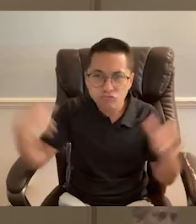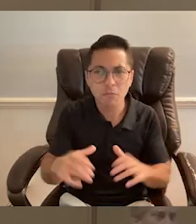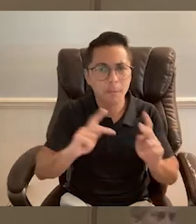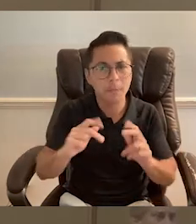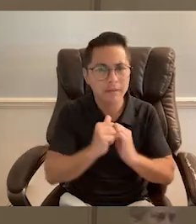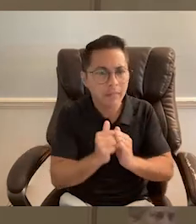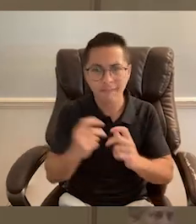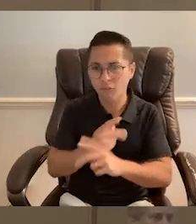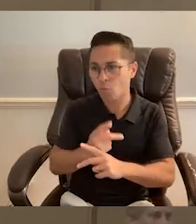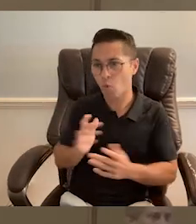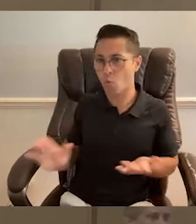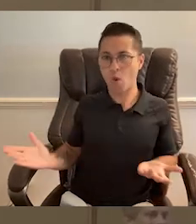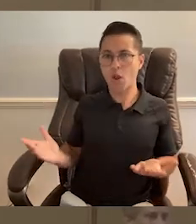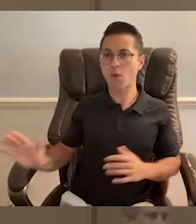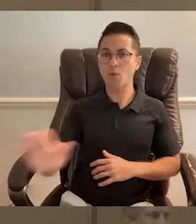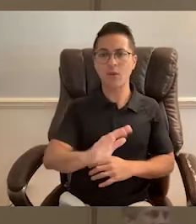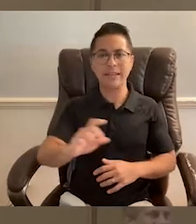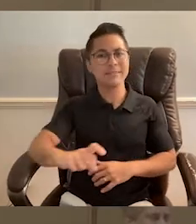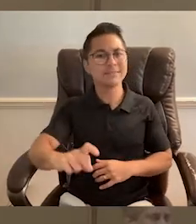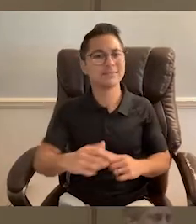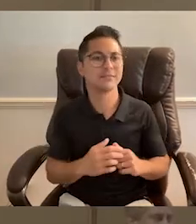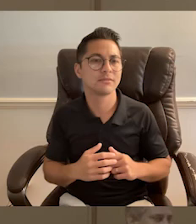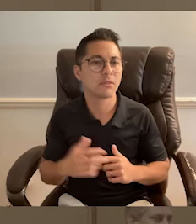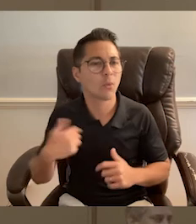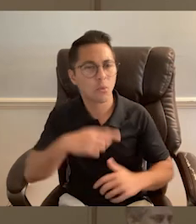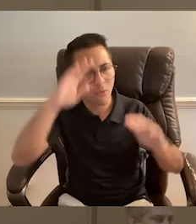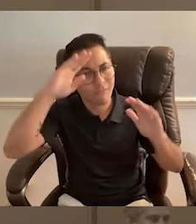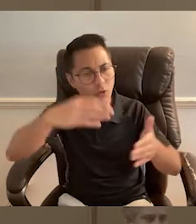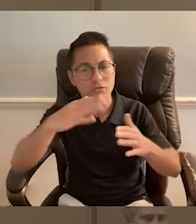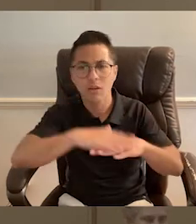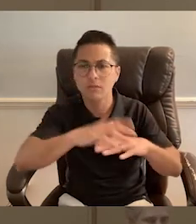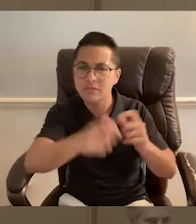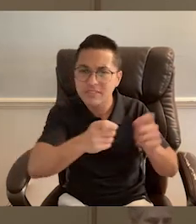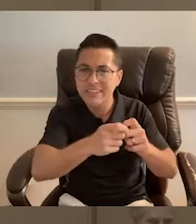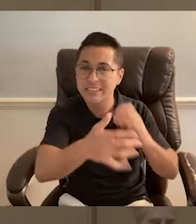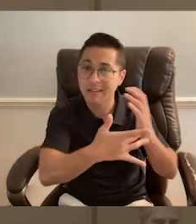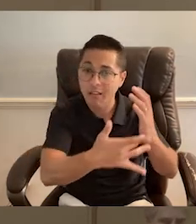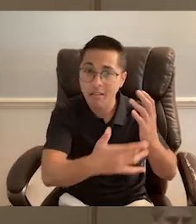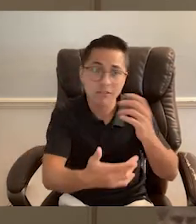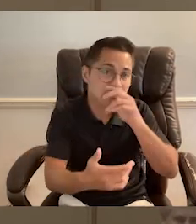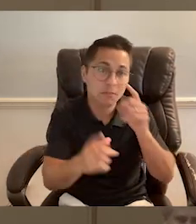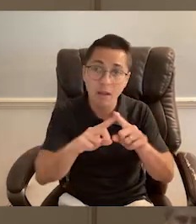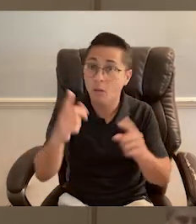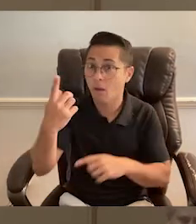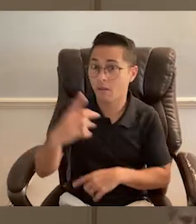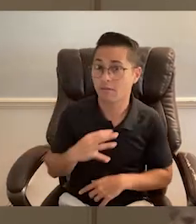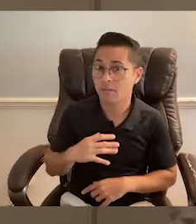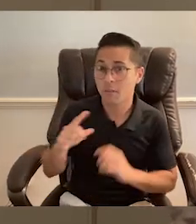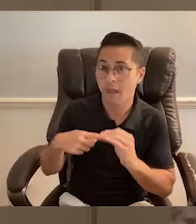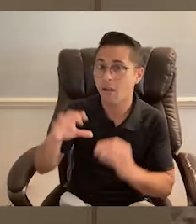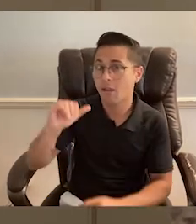I would love to talk to you guys. So thank you so much. You're very welcome. Go ahead. Extending on his question about